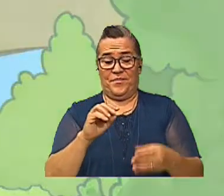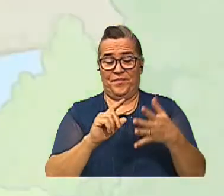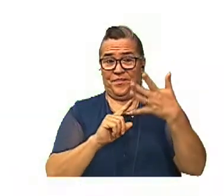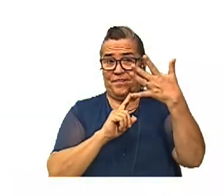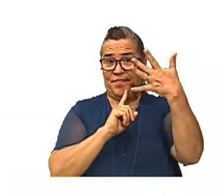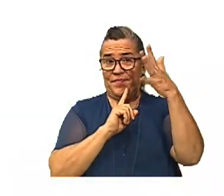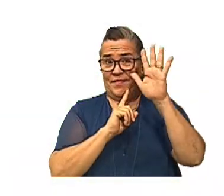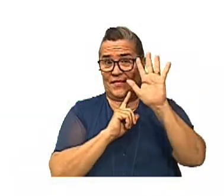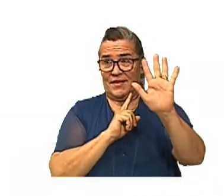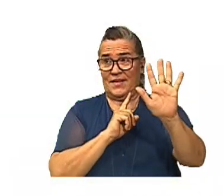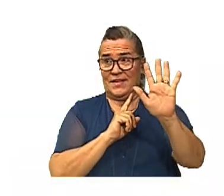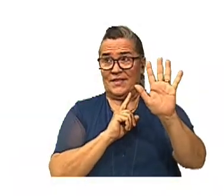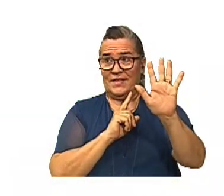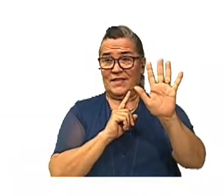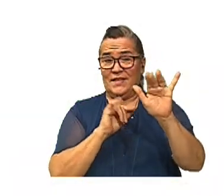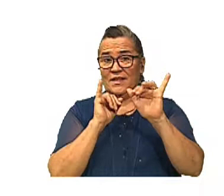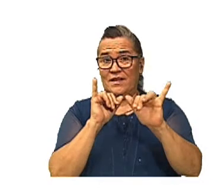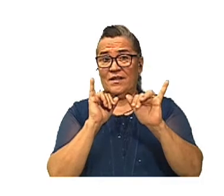5.